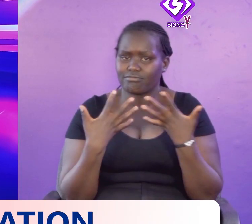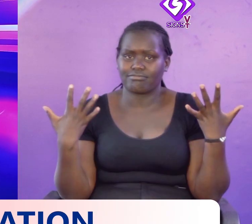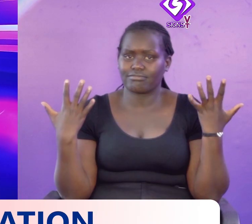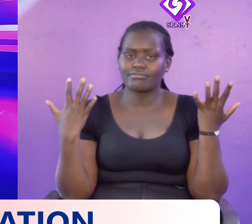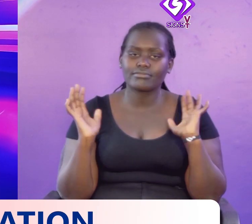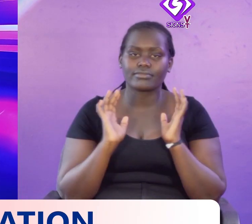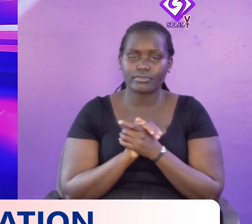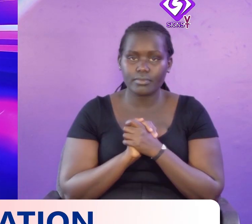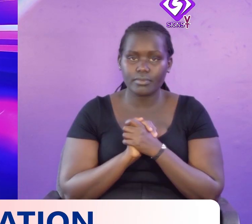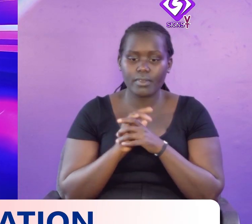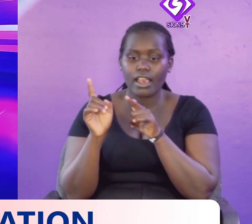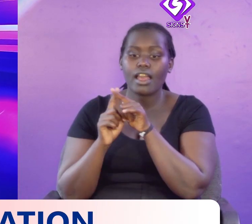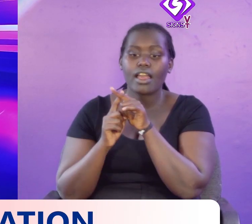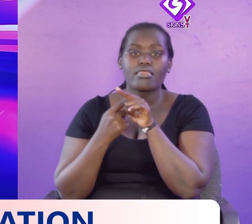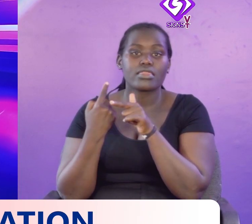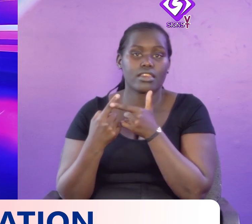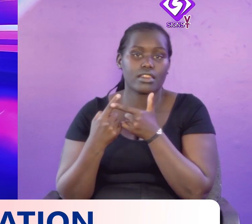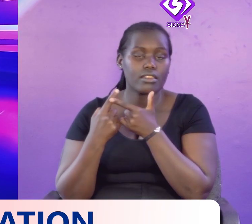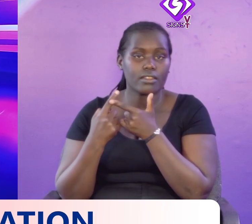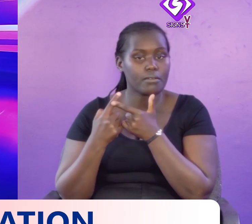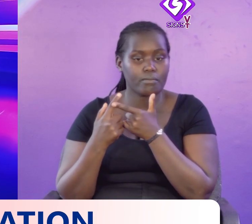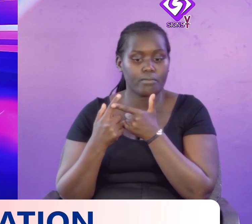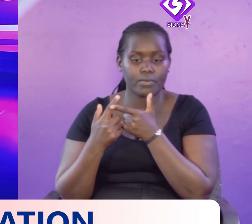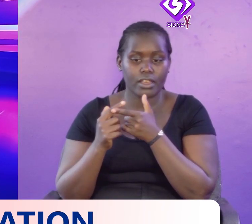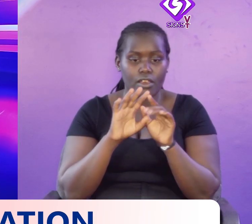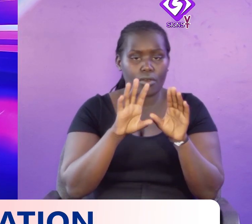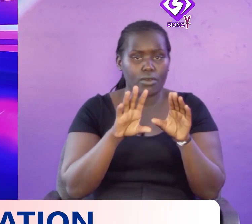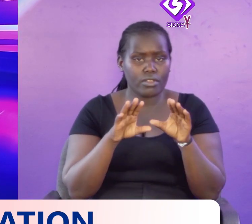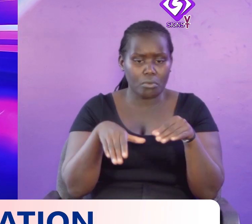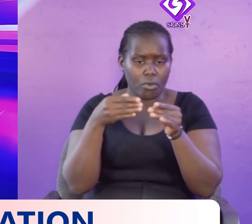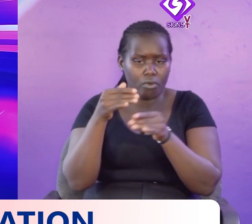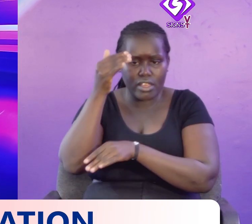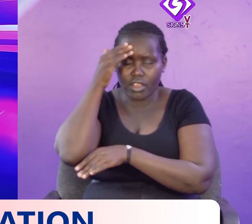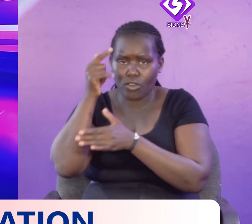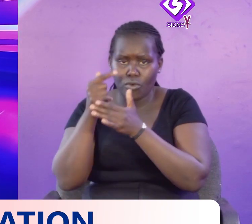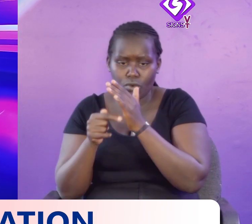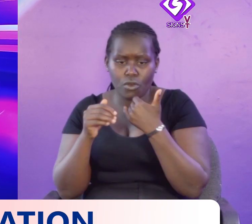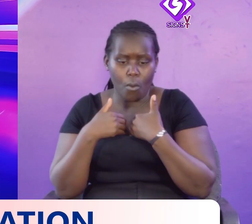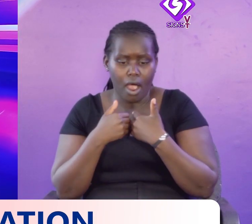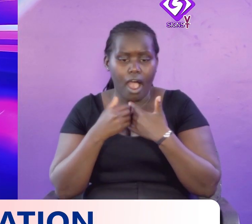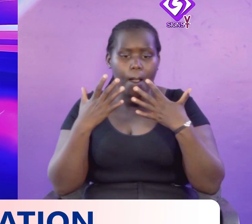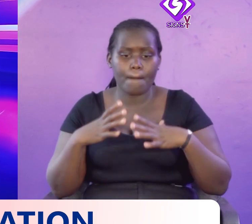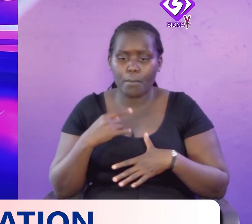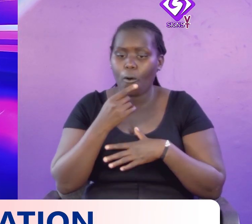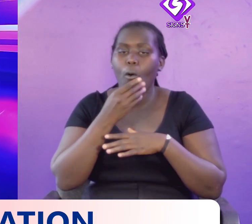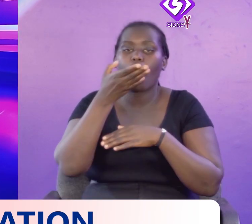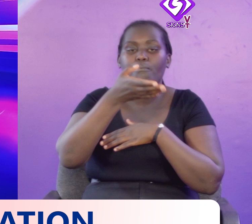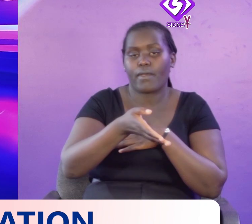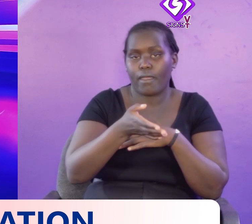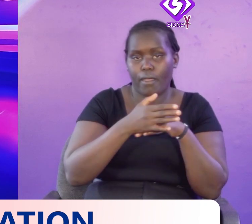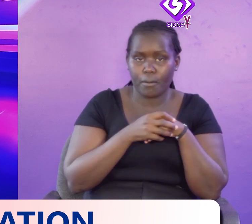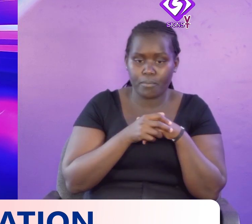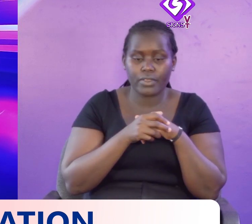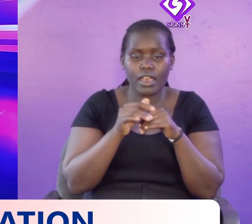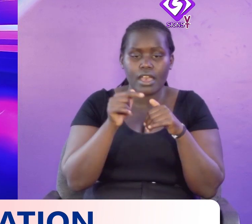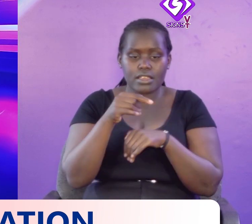get? Yeah. And then when they were doing this, they knew that we have a people that belong here. Yeah. These are